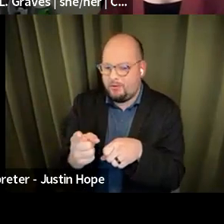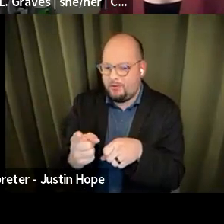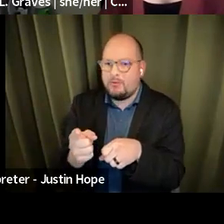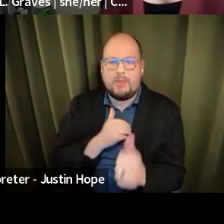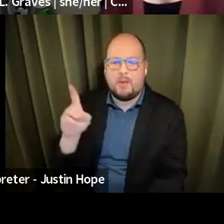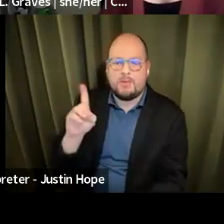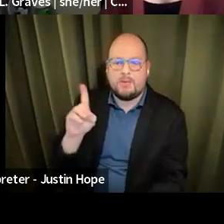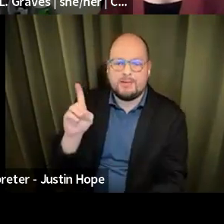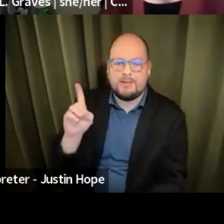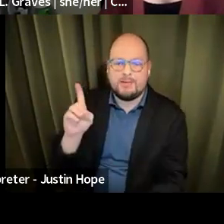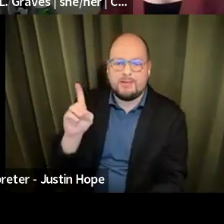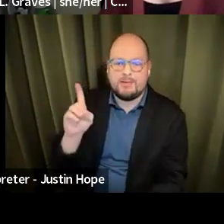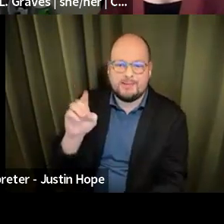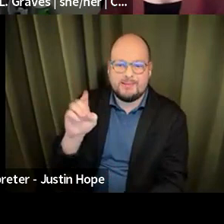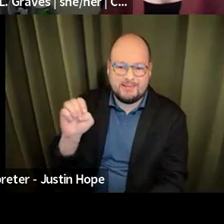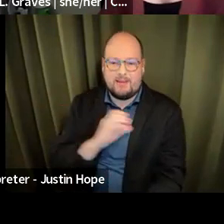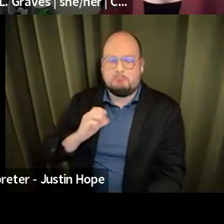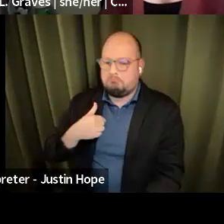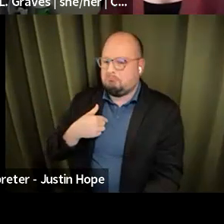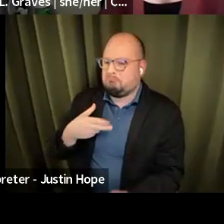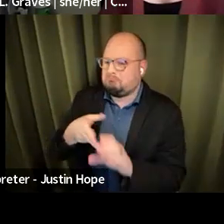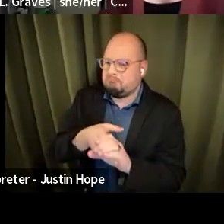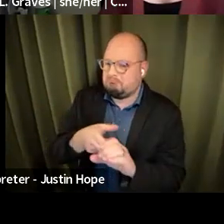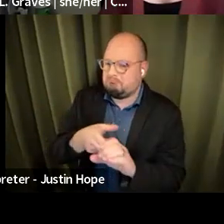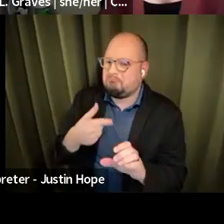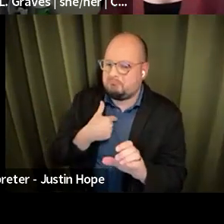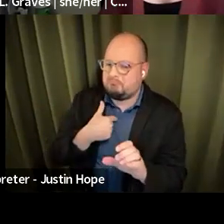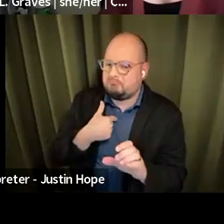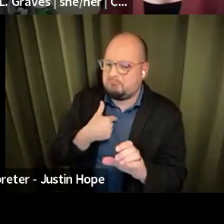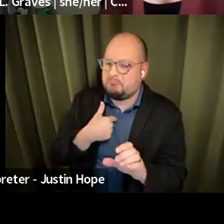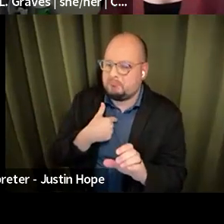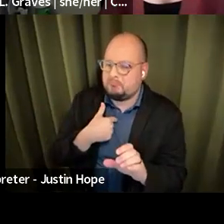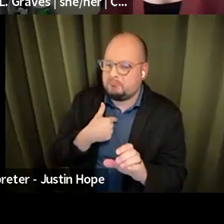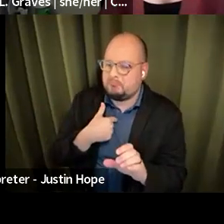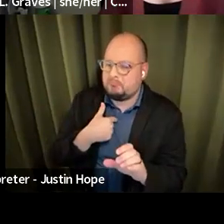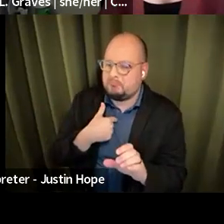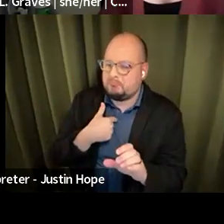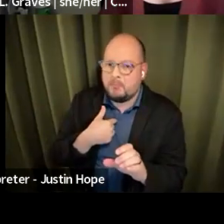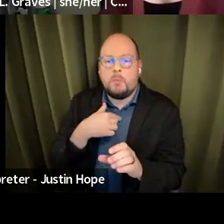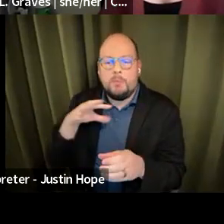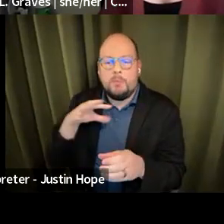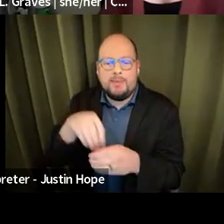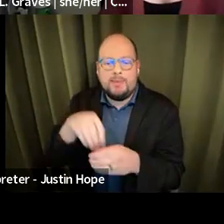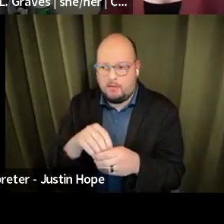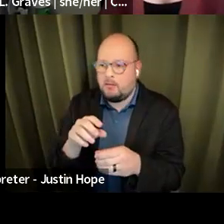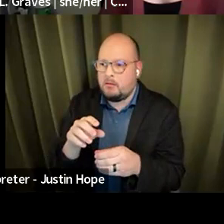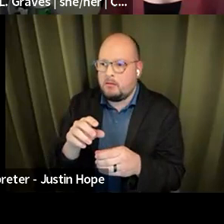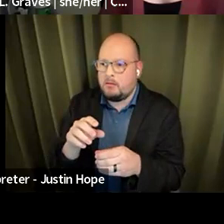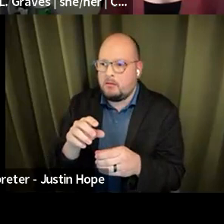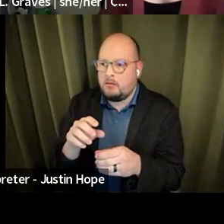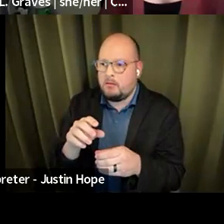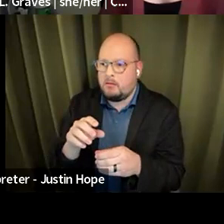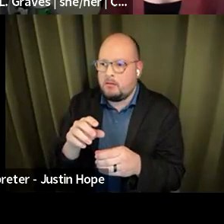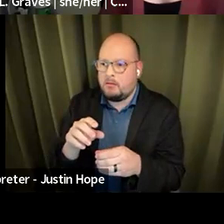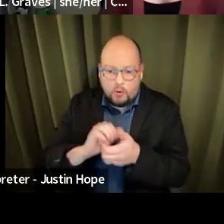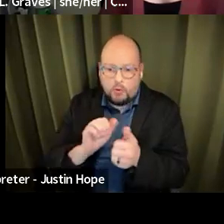of. I was a key part on obtaining and partnering with a vendor that we work with, and they